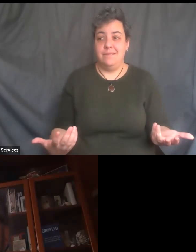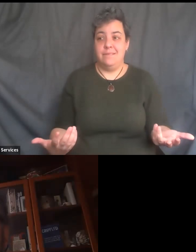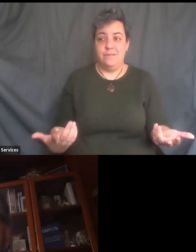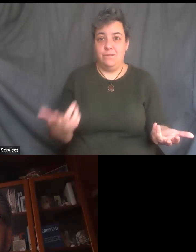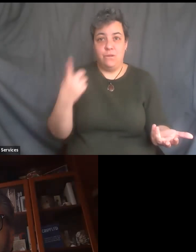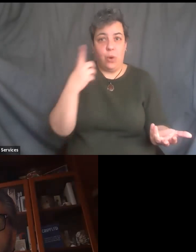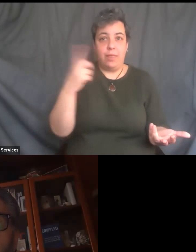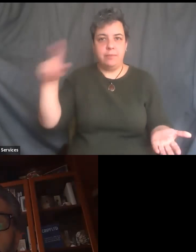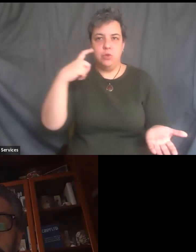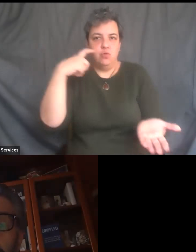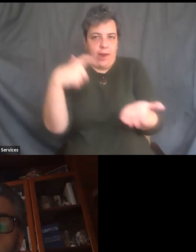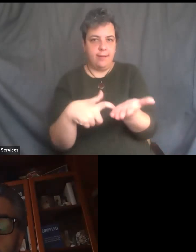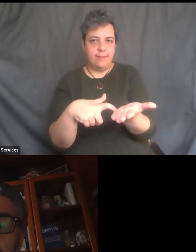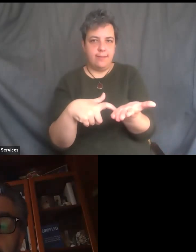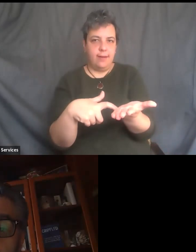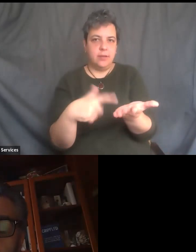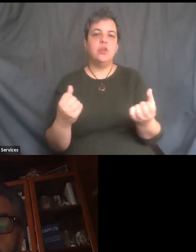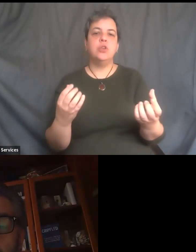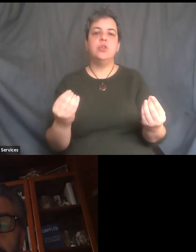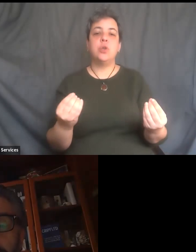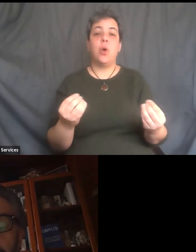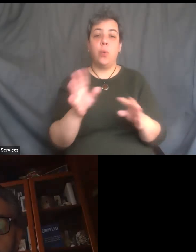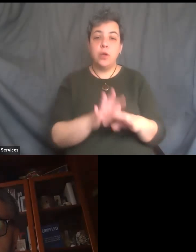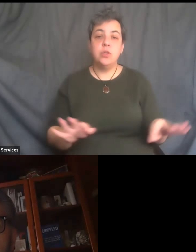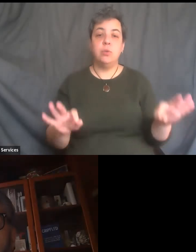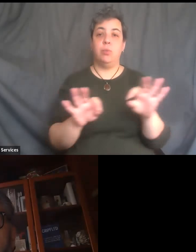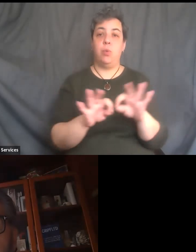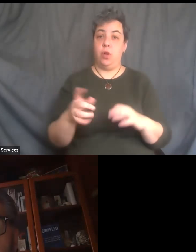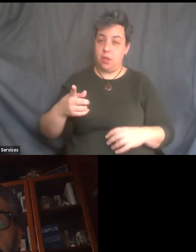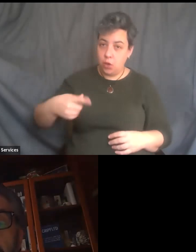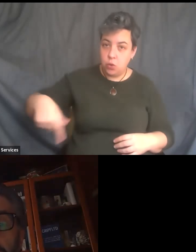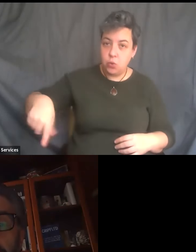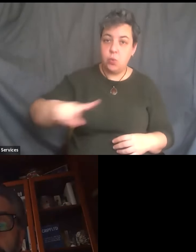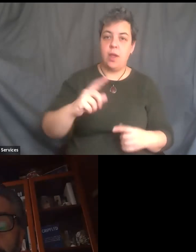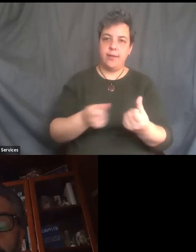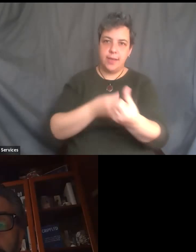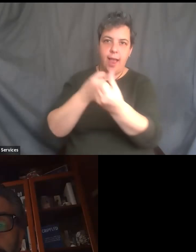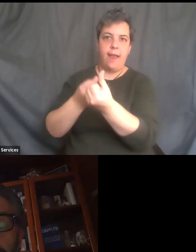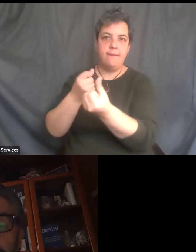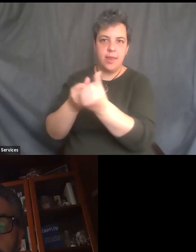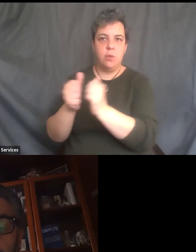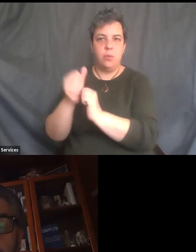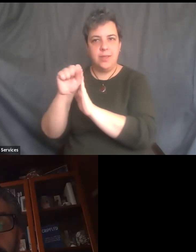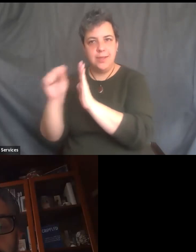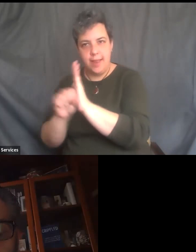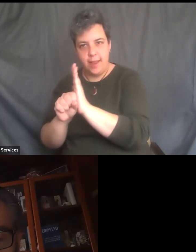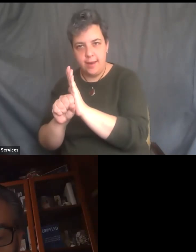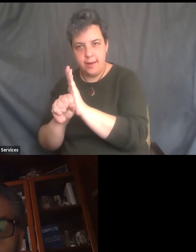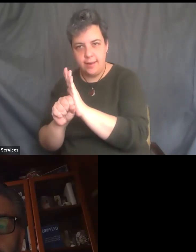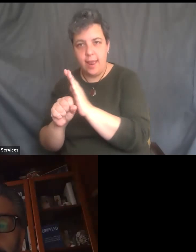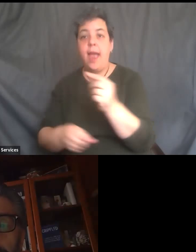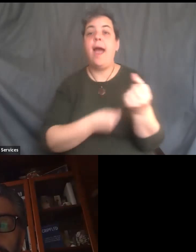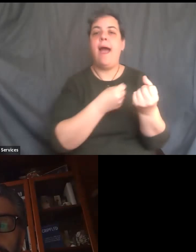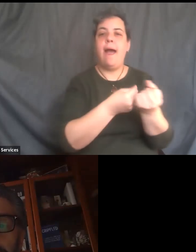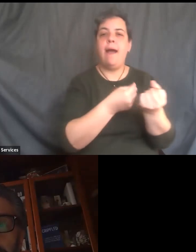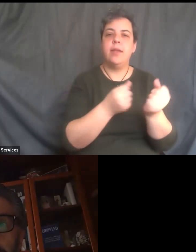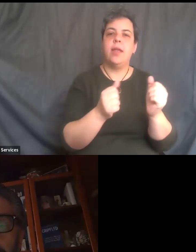heard or seen. So it's important that A, you advocate with the state, or B, advocate with your elected officials, assembly